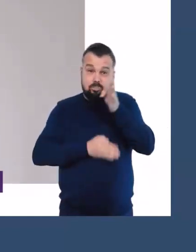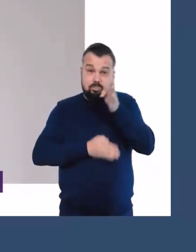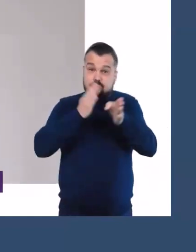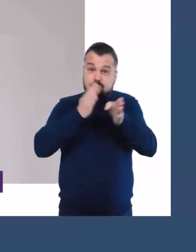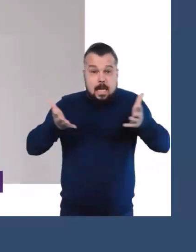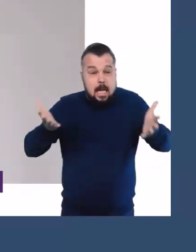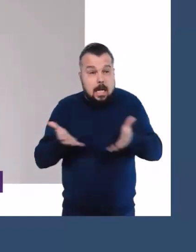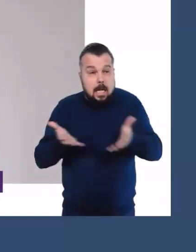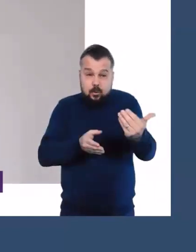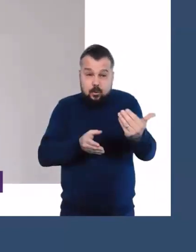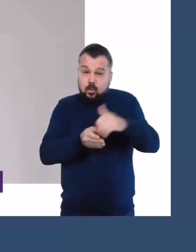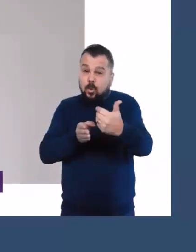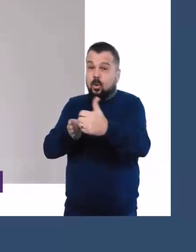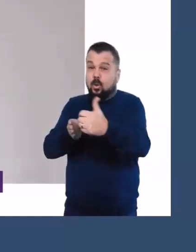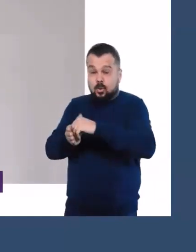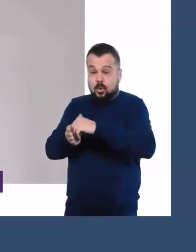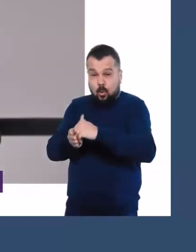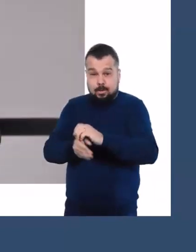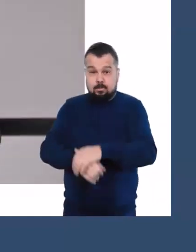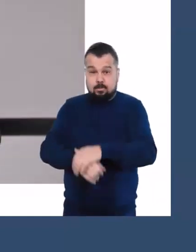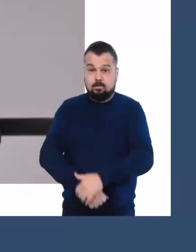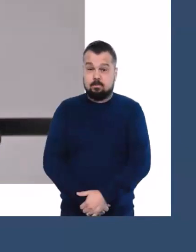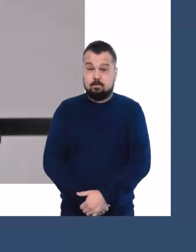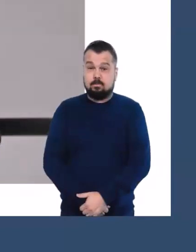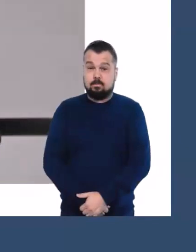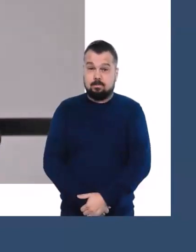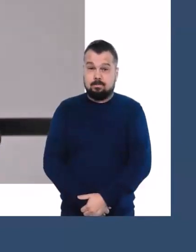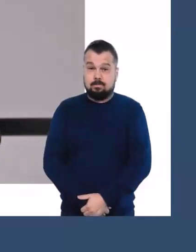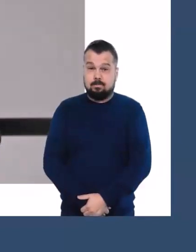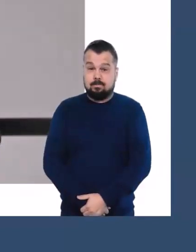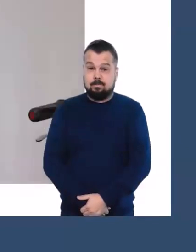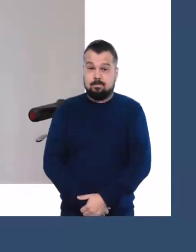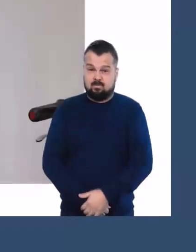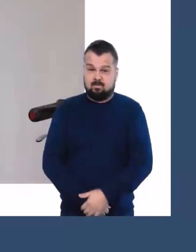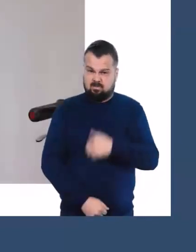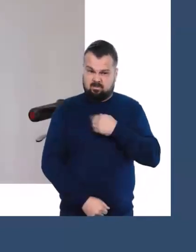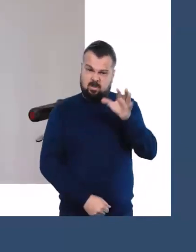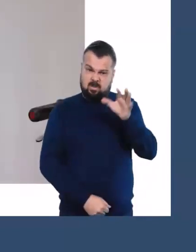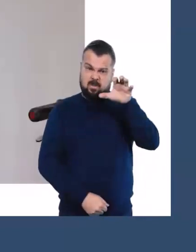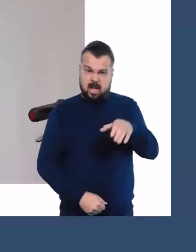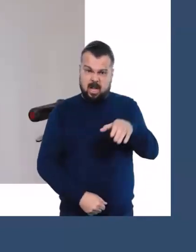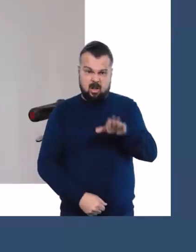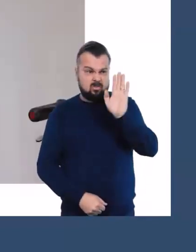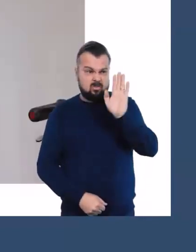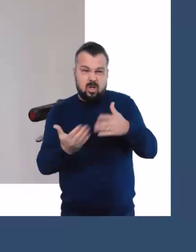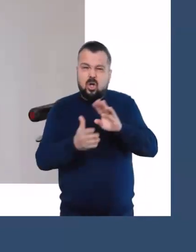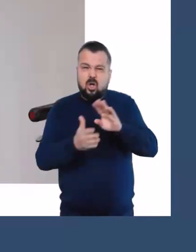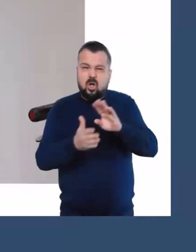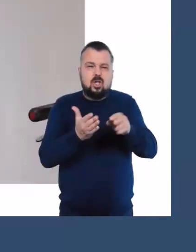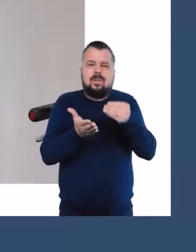and spaces that you visit about it. Encourage them to join. I'll be asking the